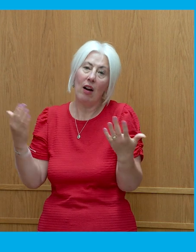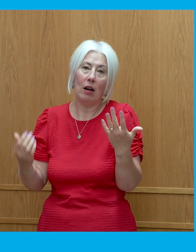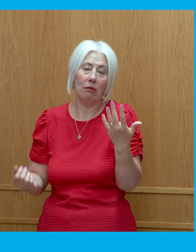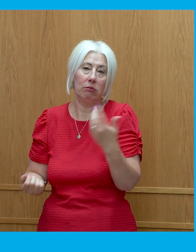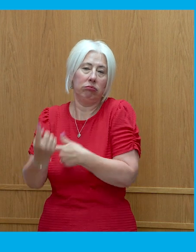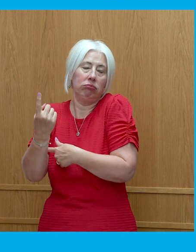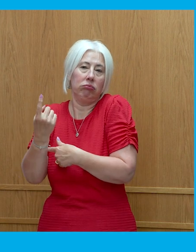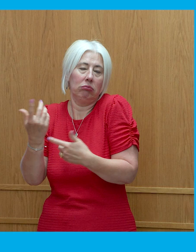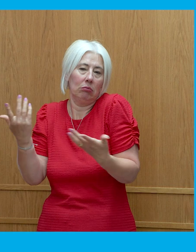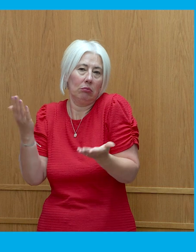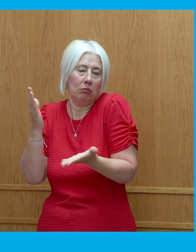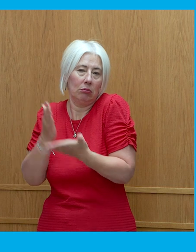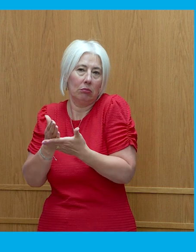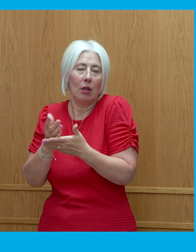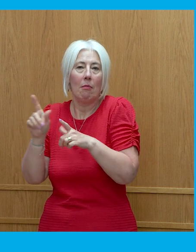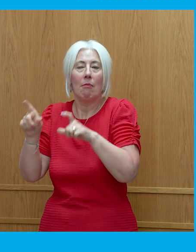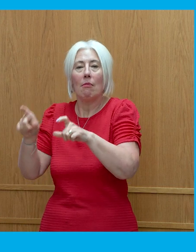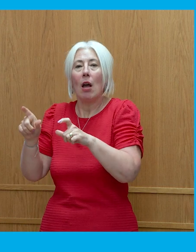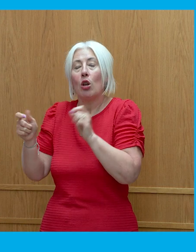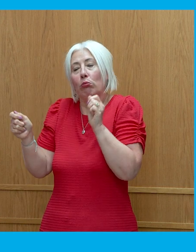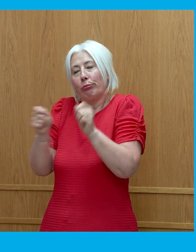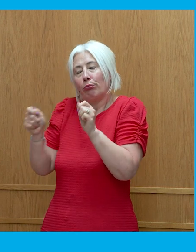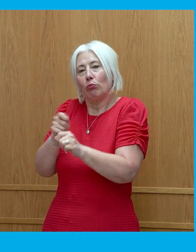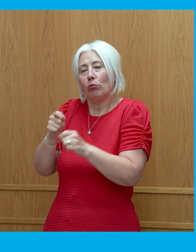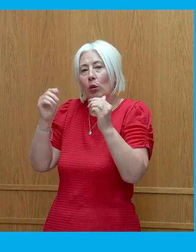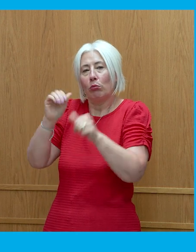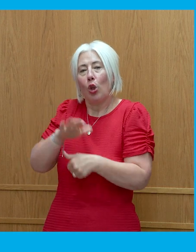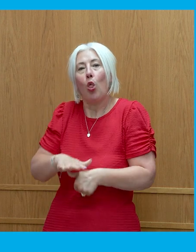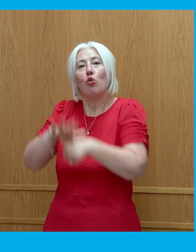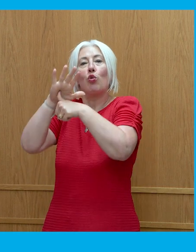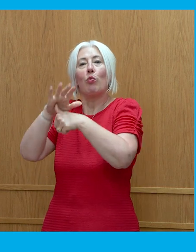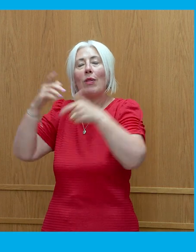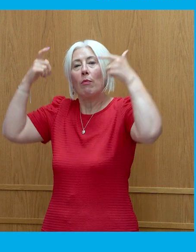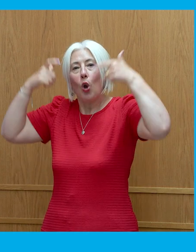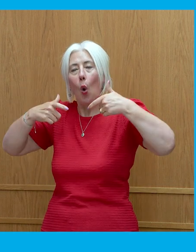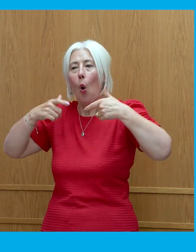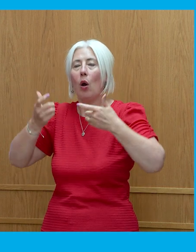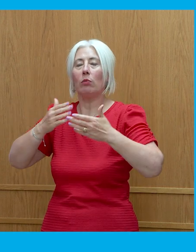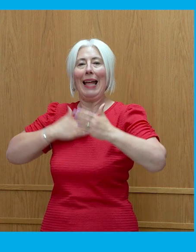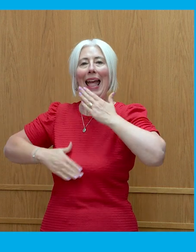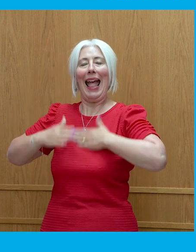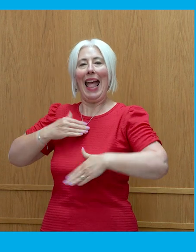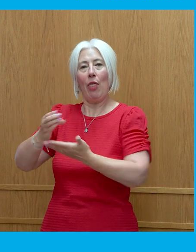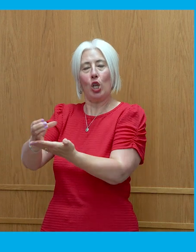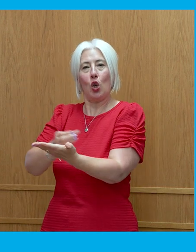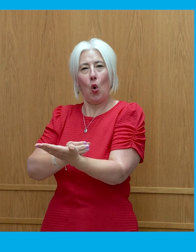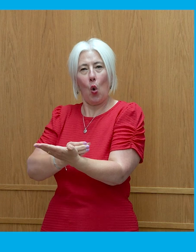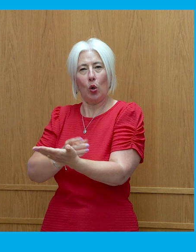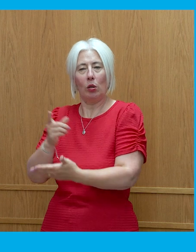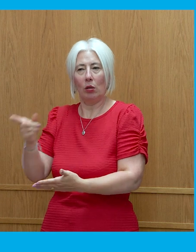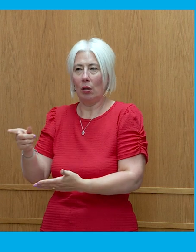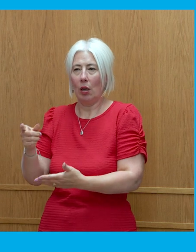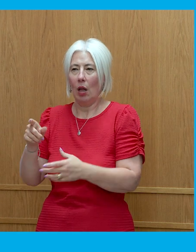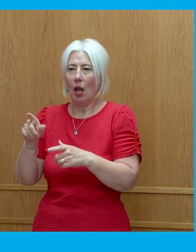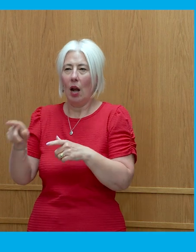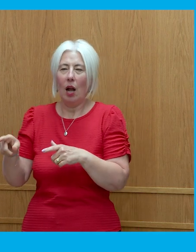sits, to reform the Supreme Court, to enforce an ethics code. I think I saw a 16-year